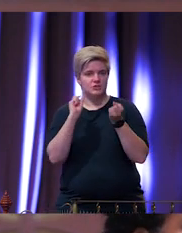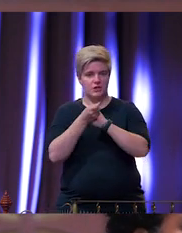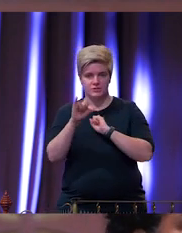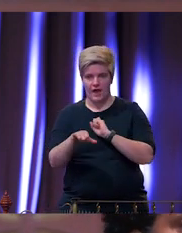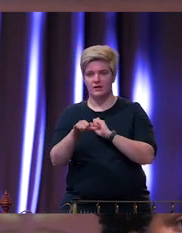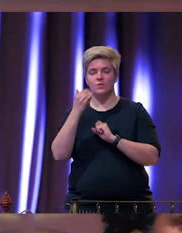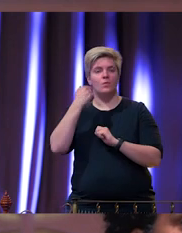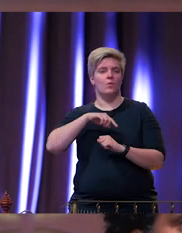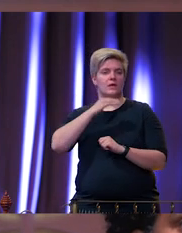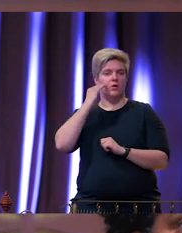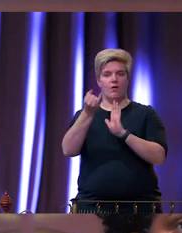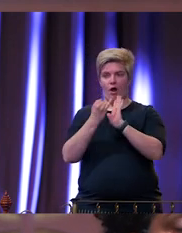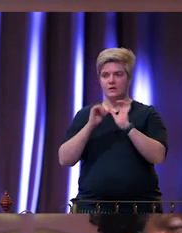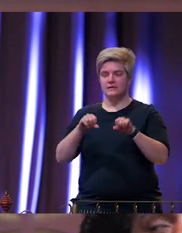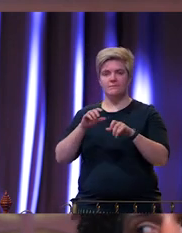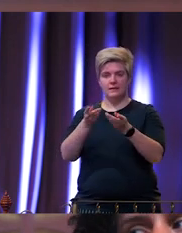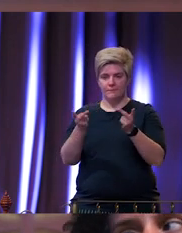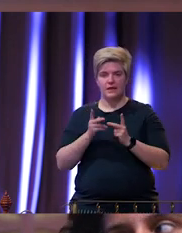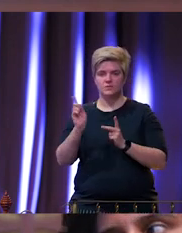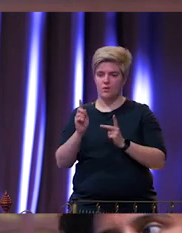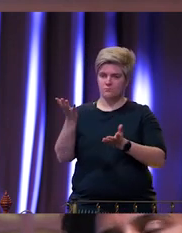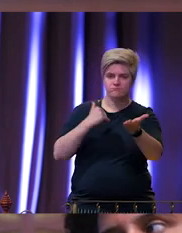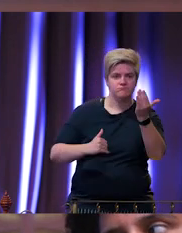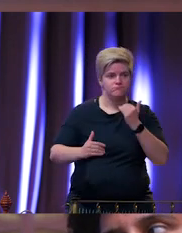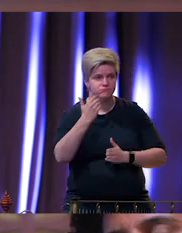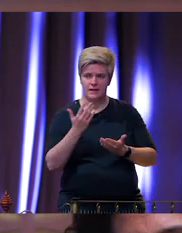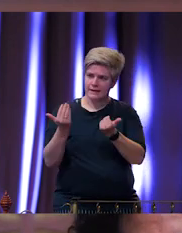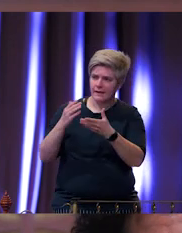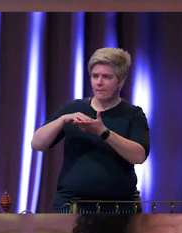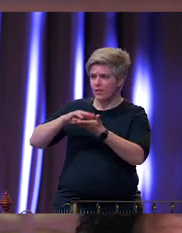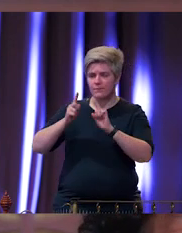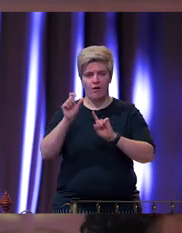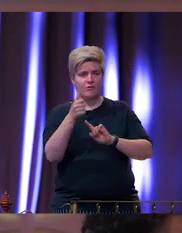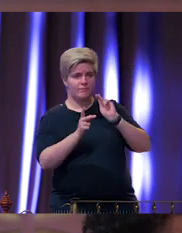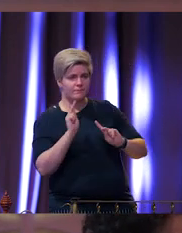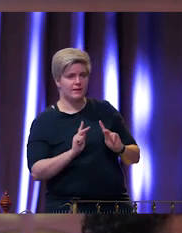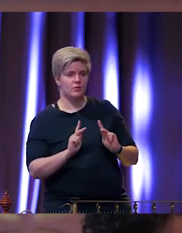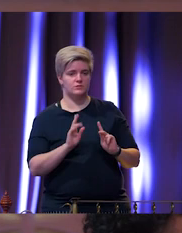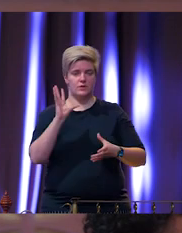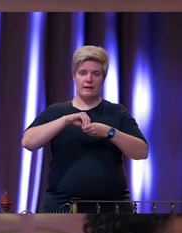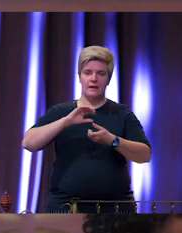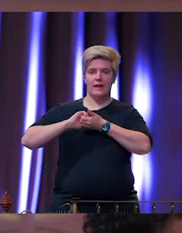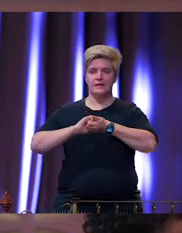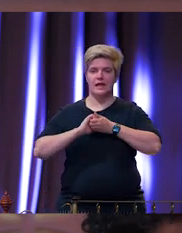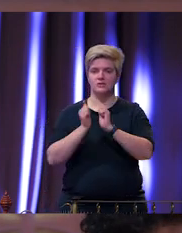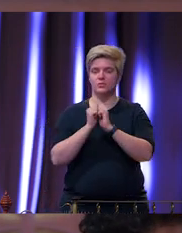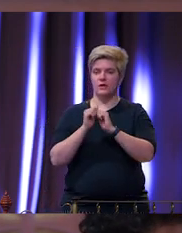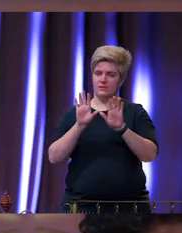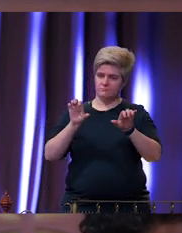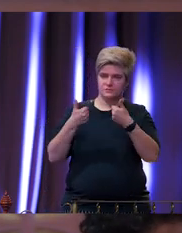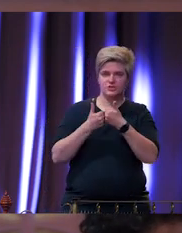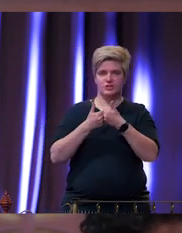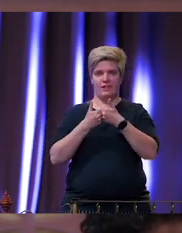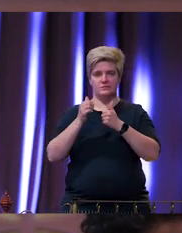place that invites people in to learn about other folks, to engage with challenging ideas. You